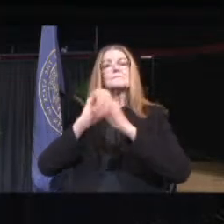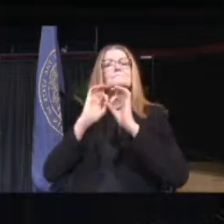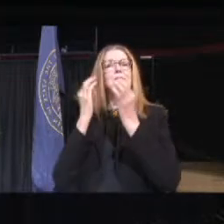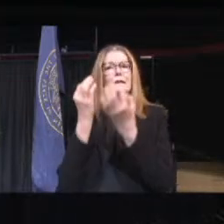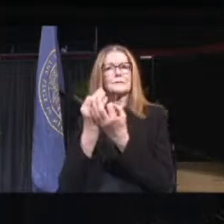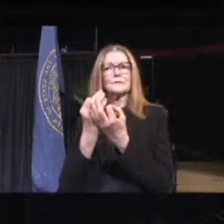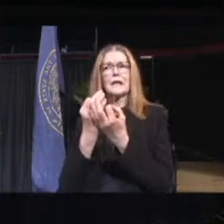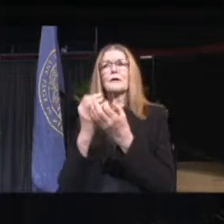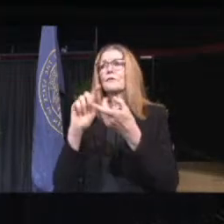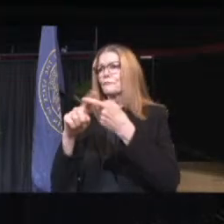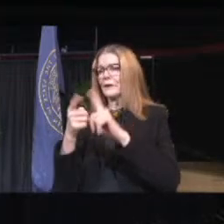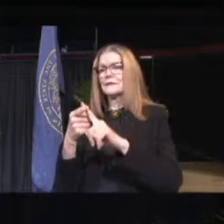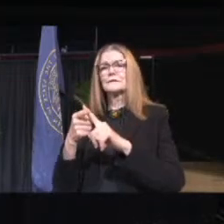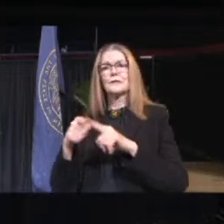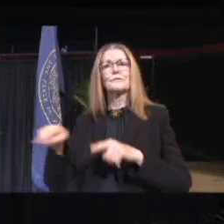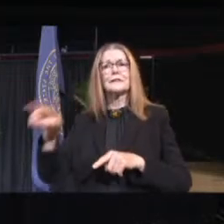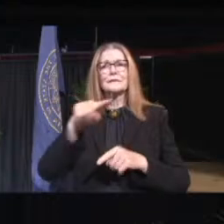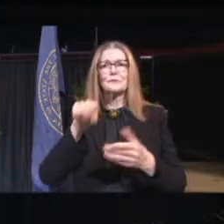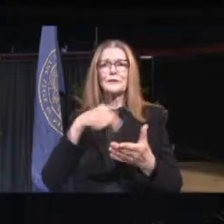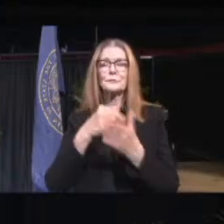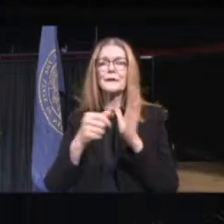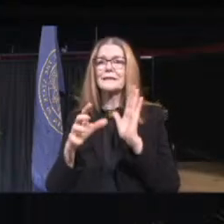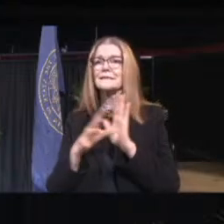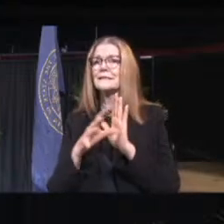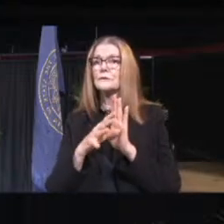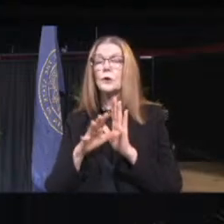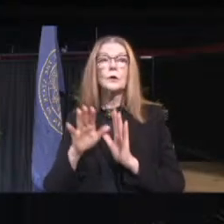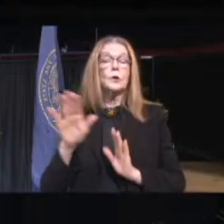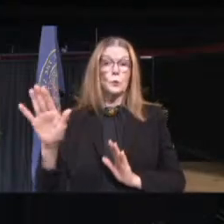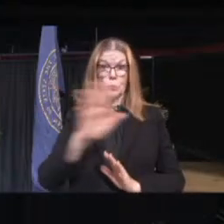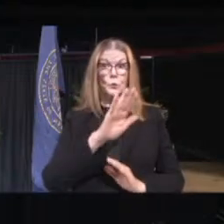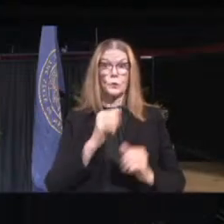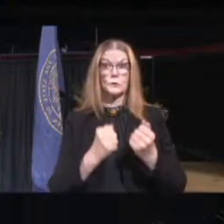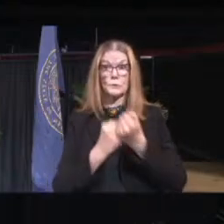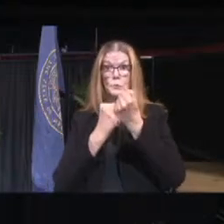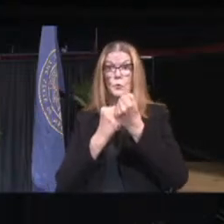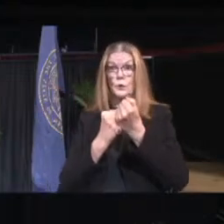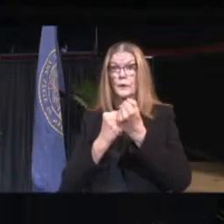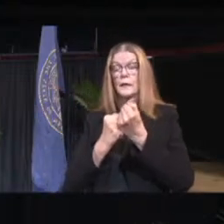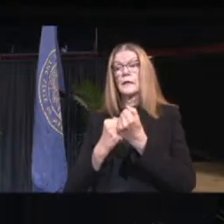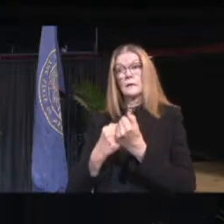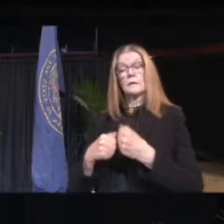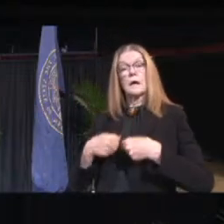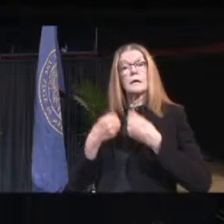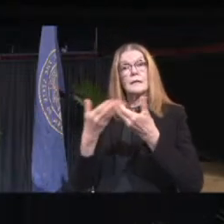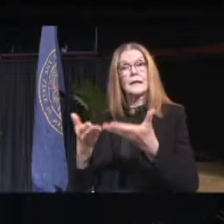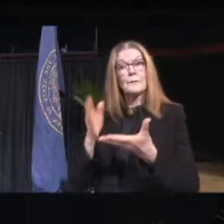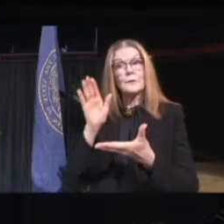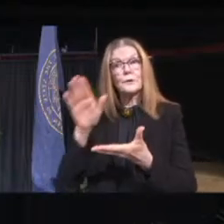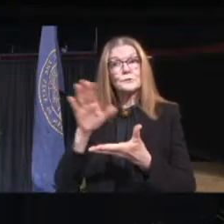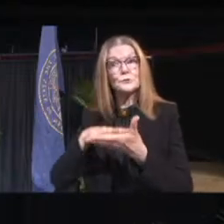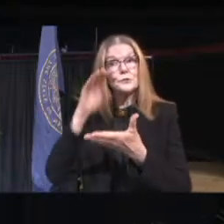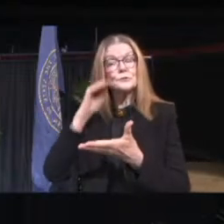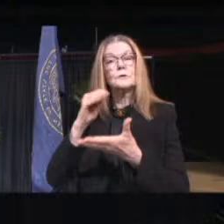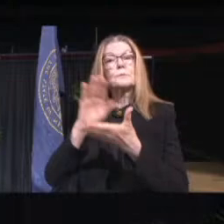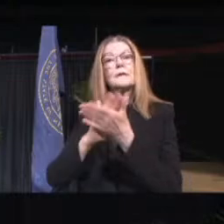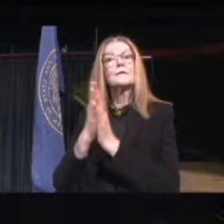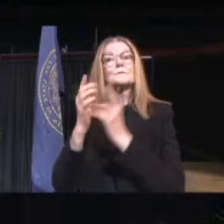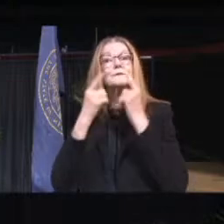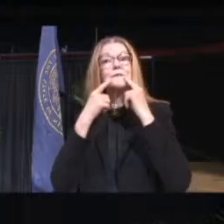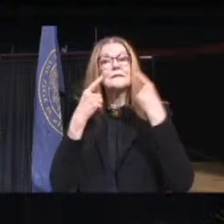seniors. The support you have provided has enabled your student to meet their goals and been successful in their high school